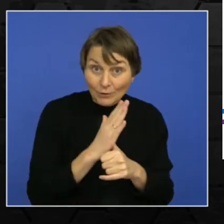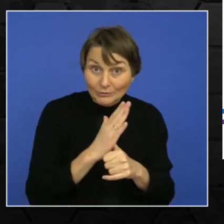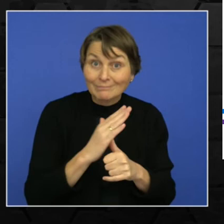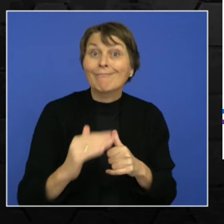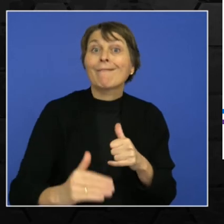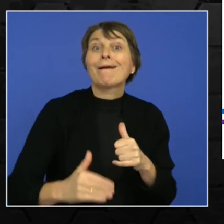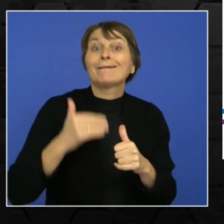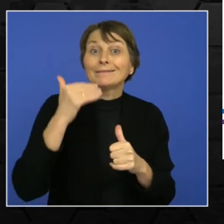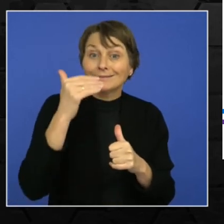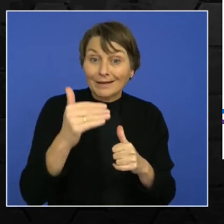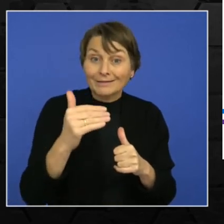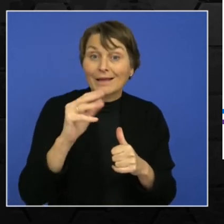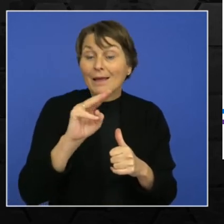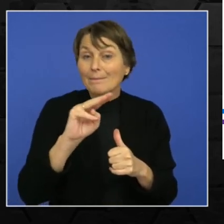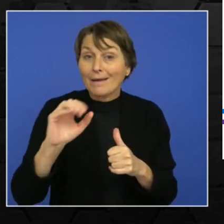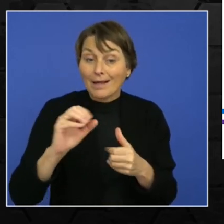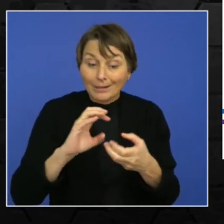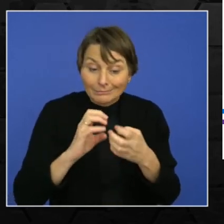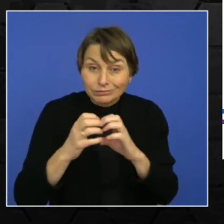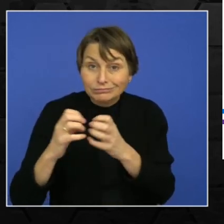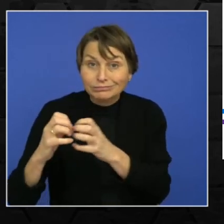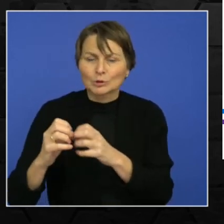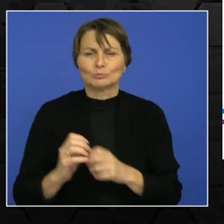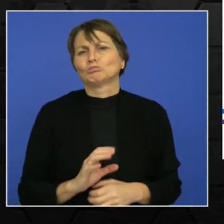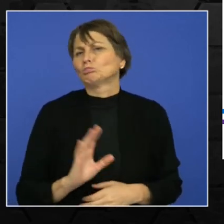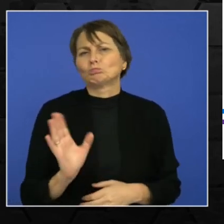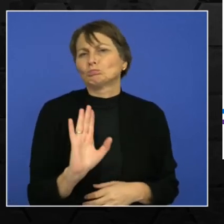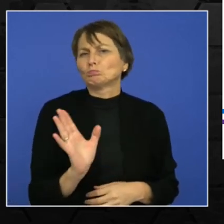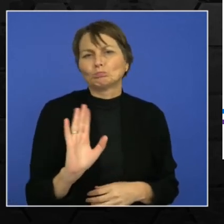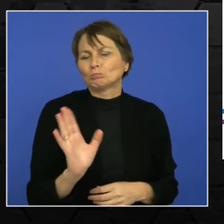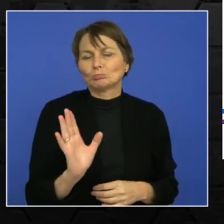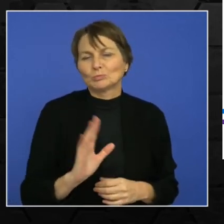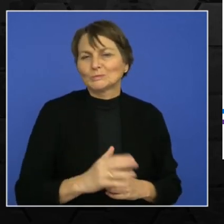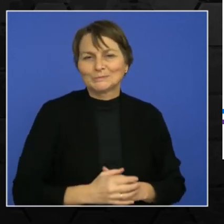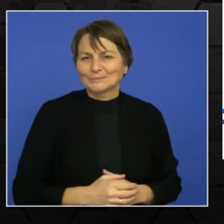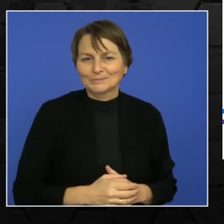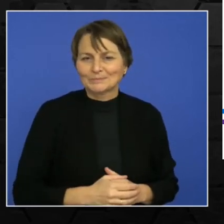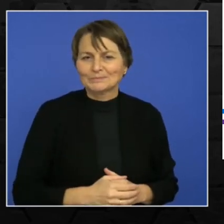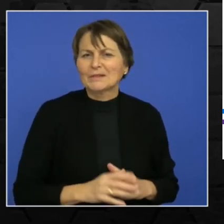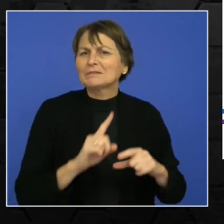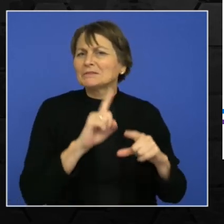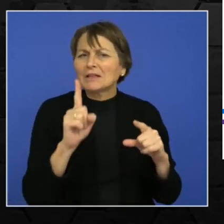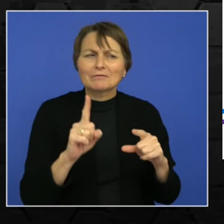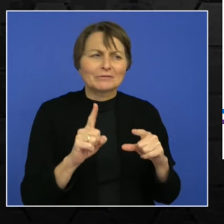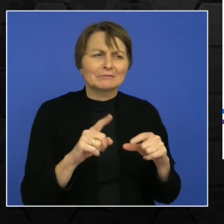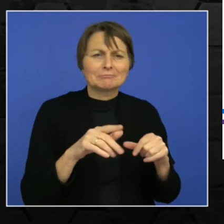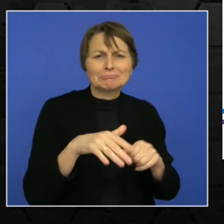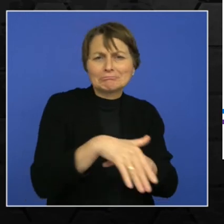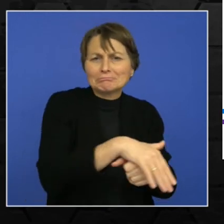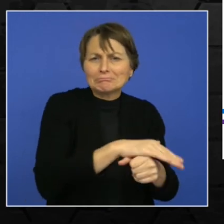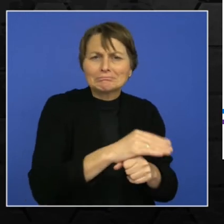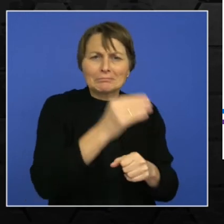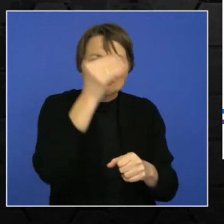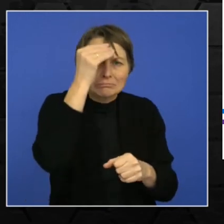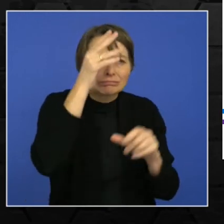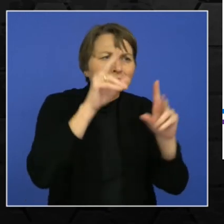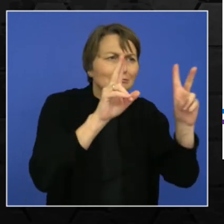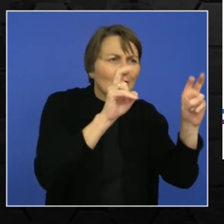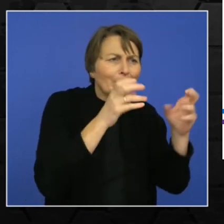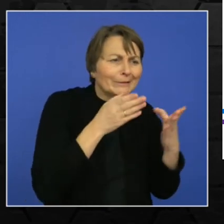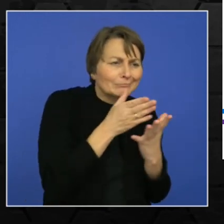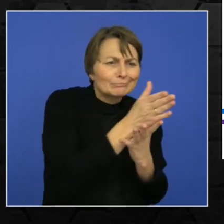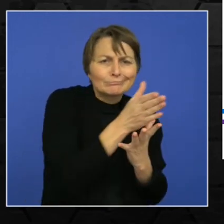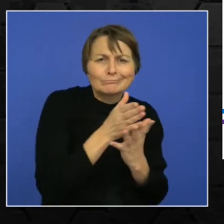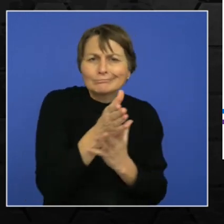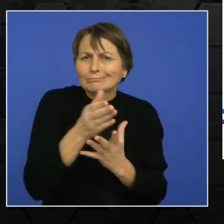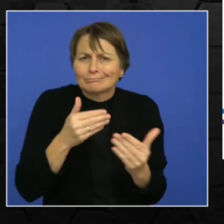be from electrical engineering. You can be from the English domain. You can be from anywhere and from any domain. There's